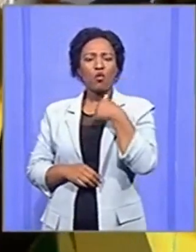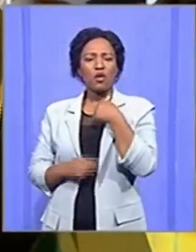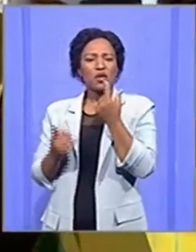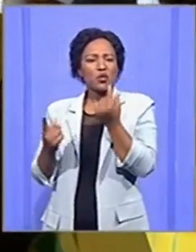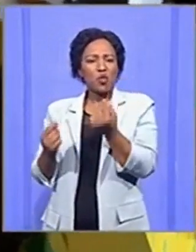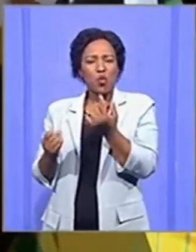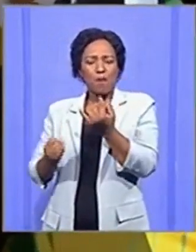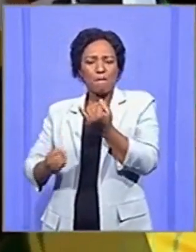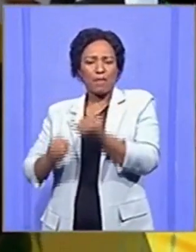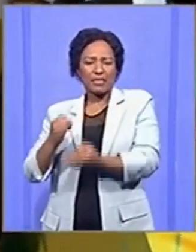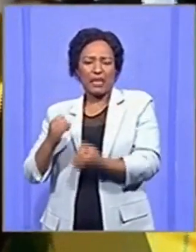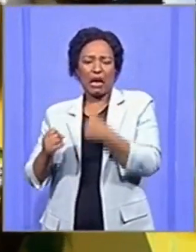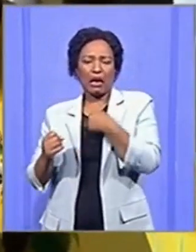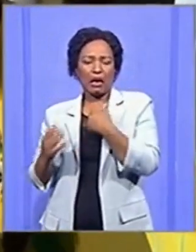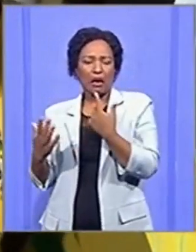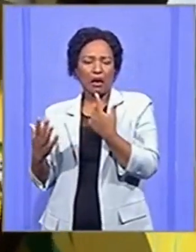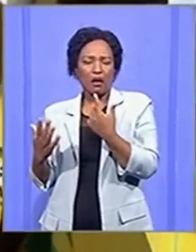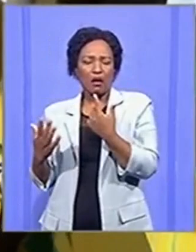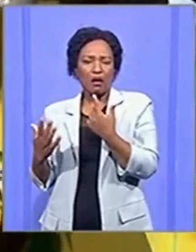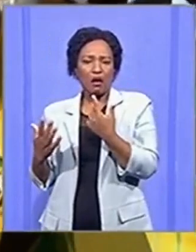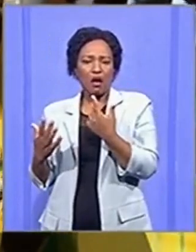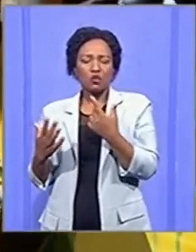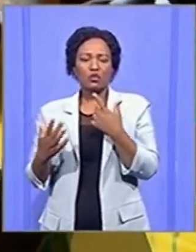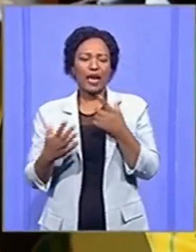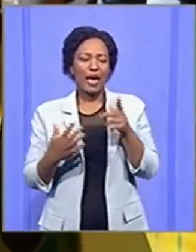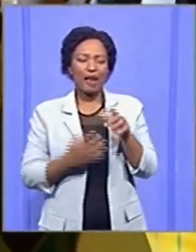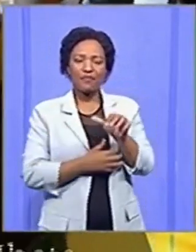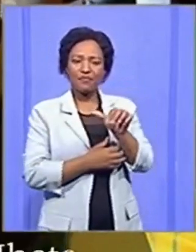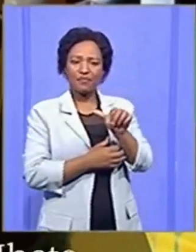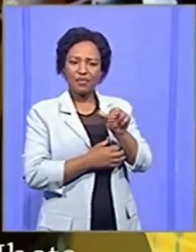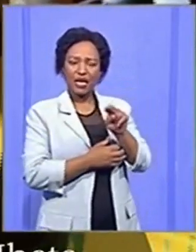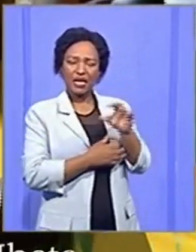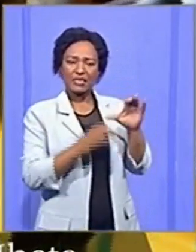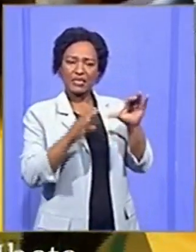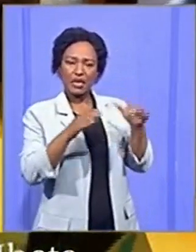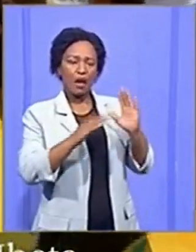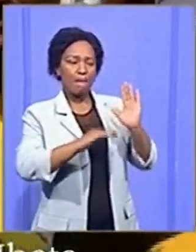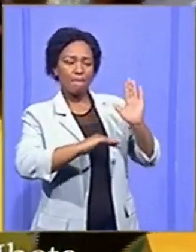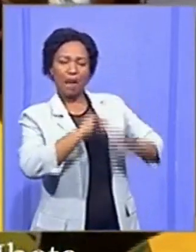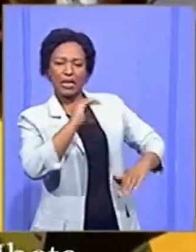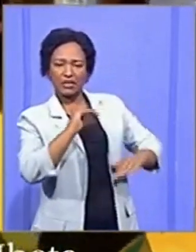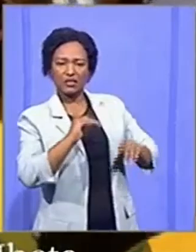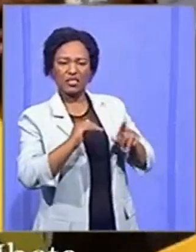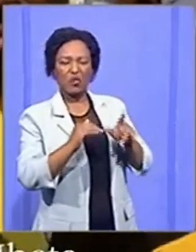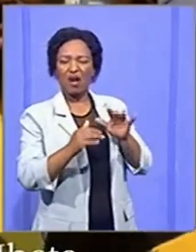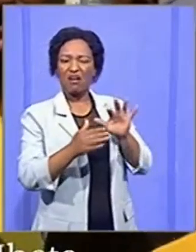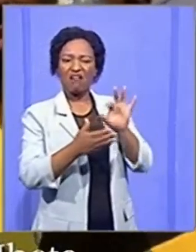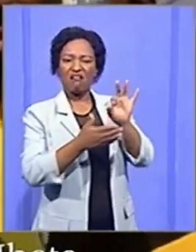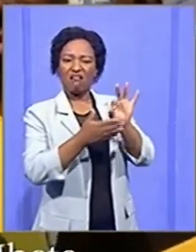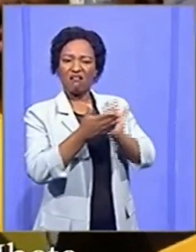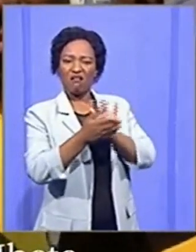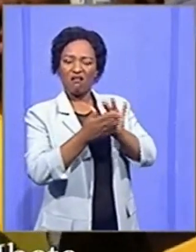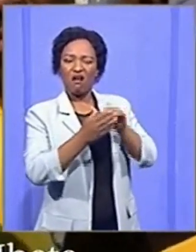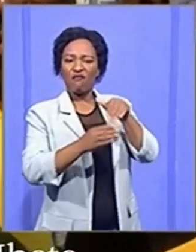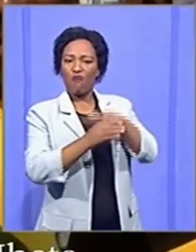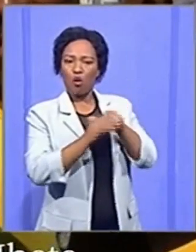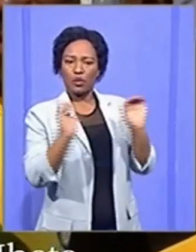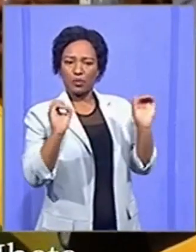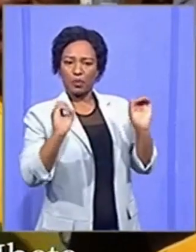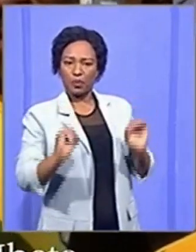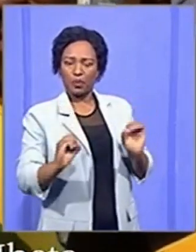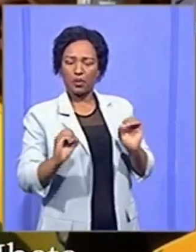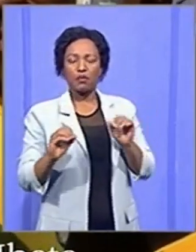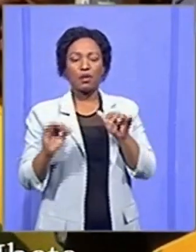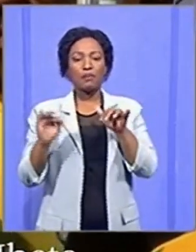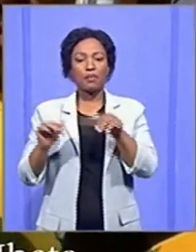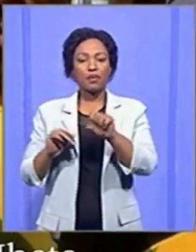of thinking it's correct to punish the ANC by not voting the ANC, we take ourselves as the